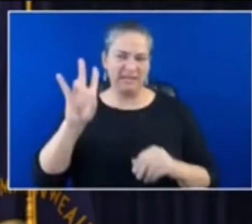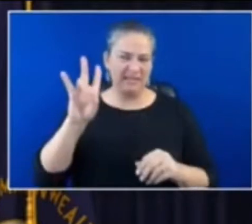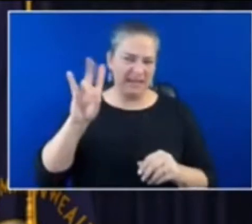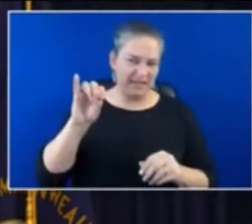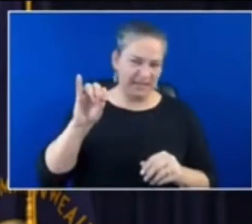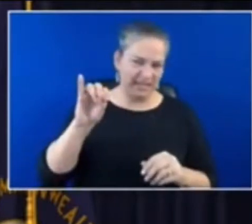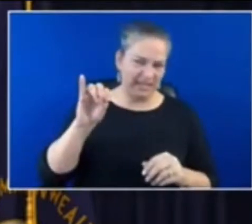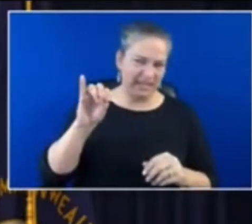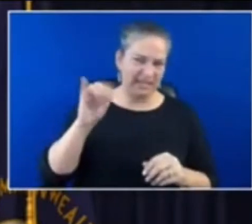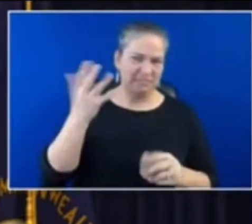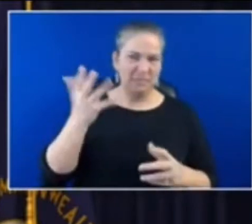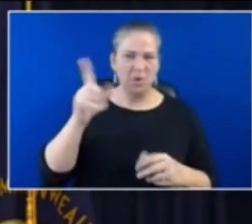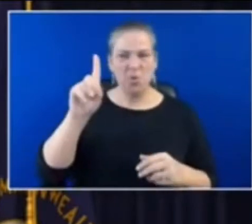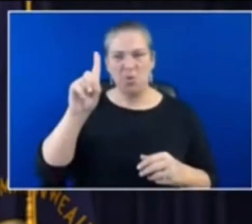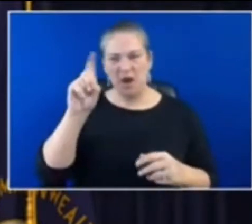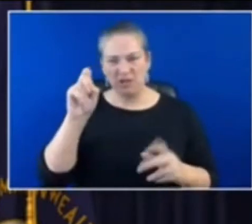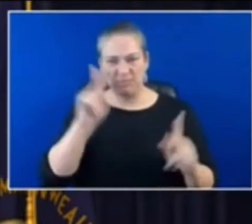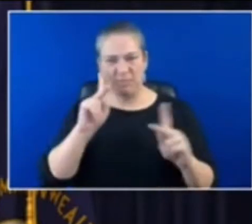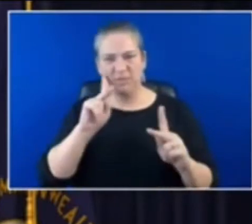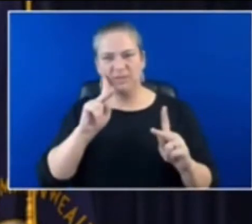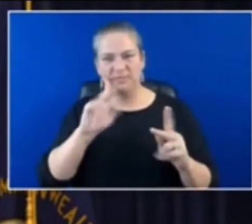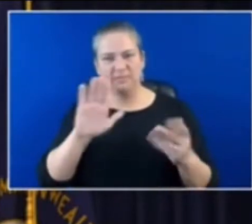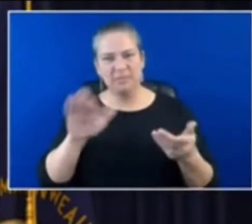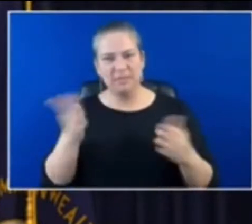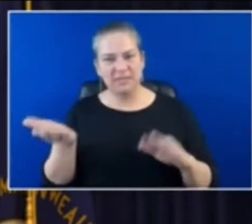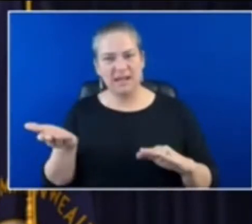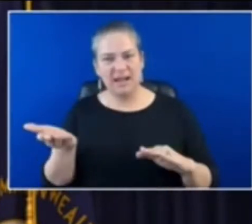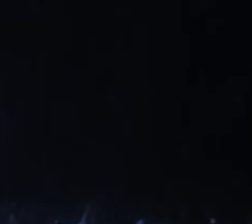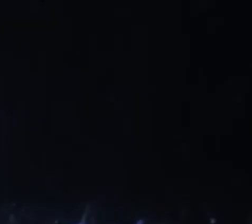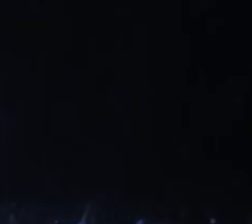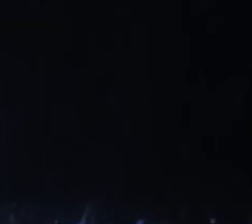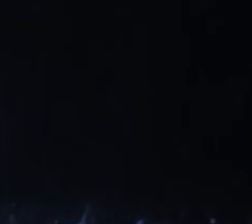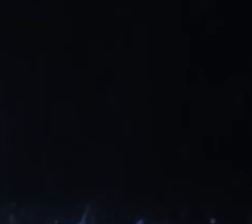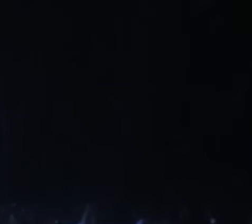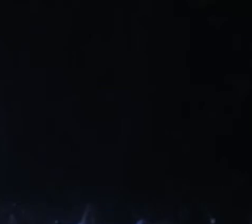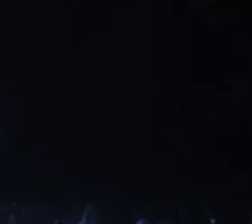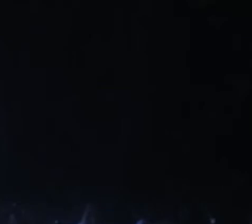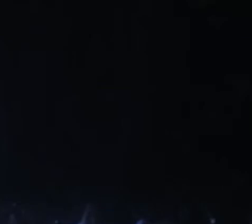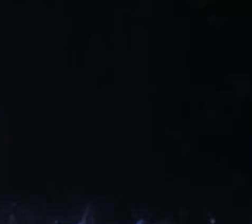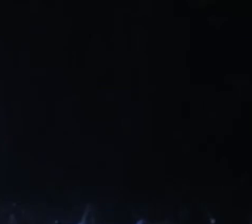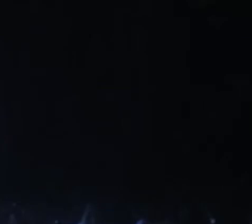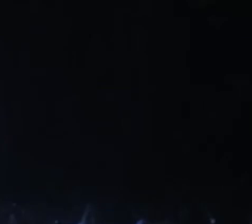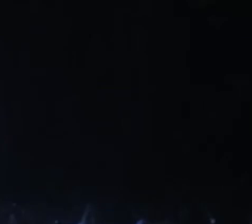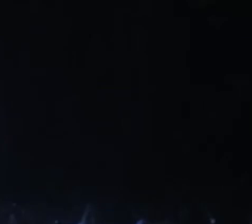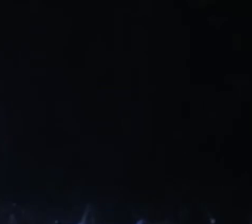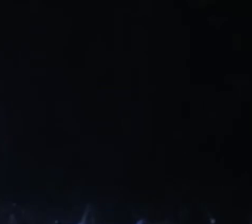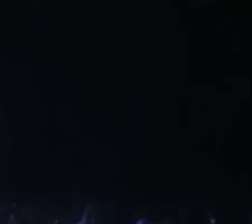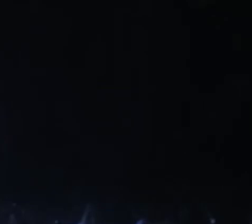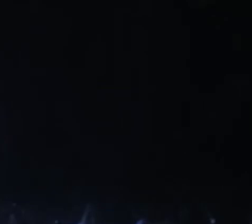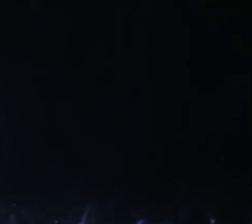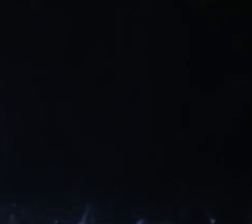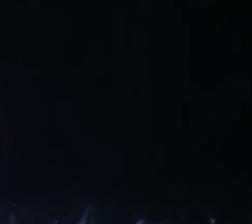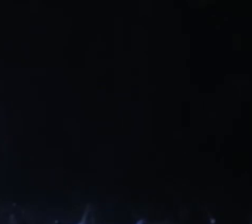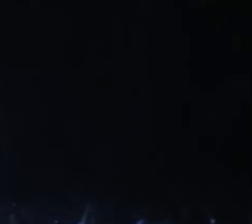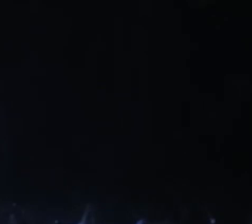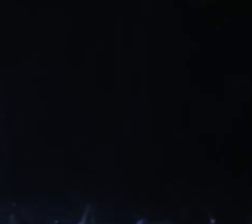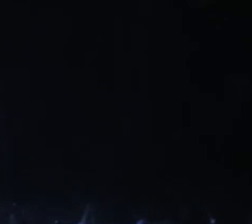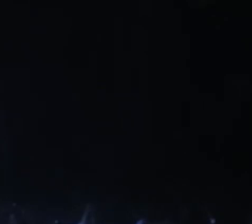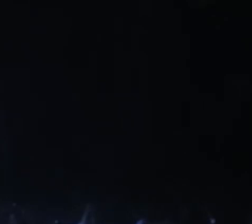100. It's devastating. So you hear that your wife's grandmother's